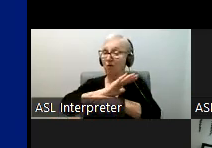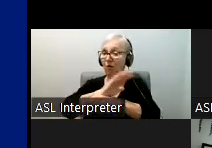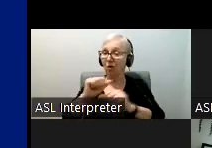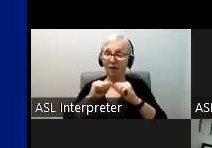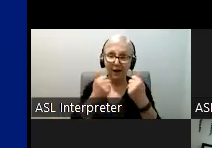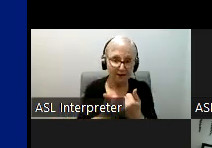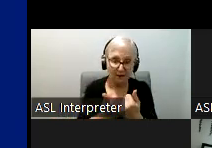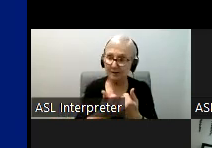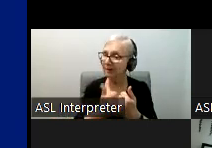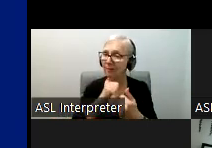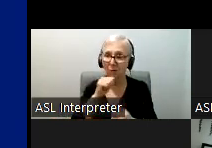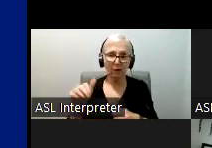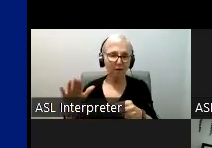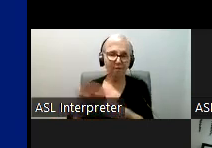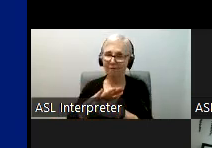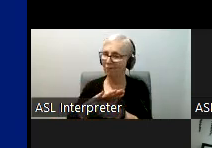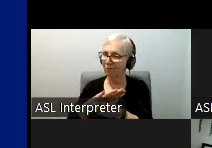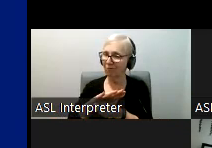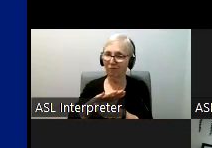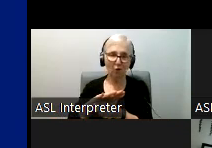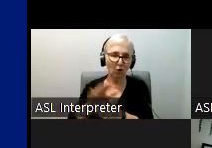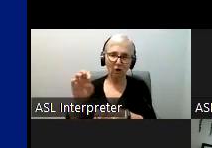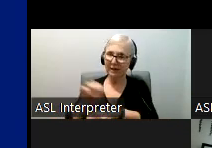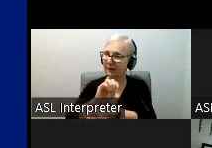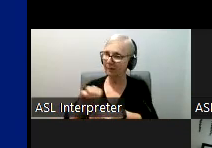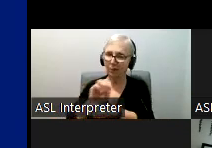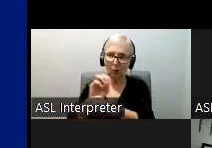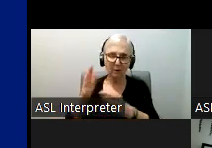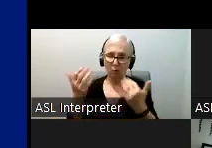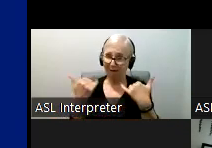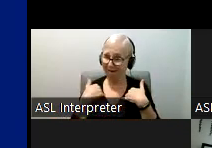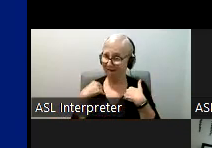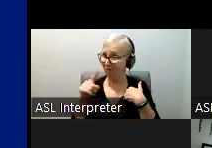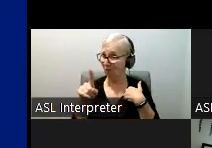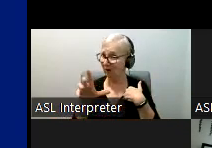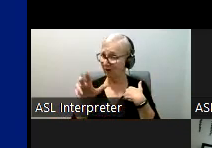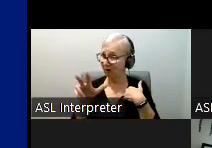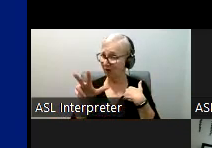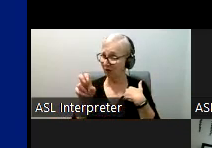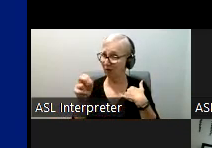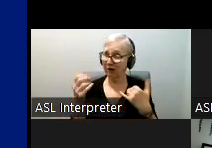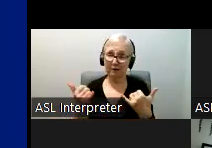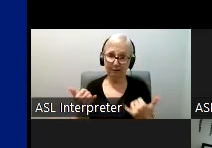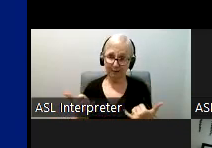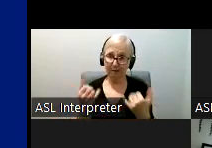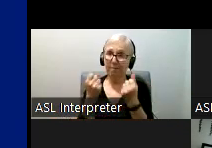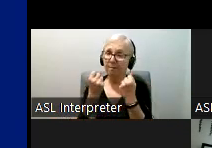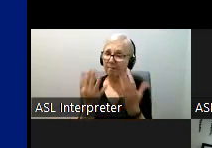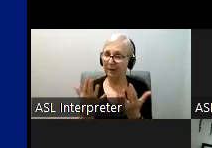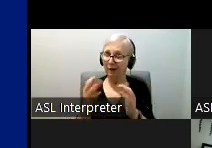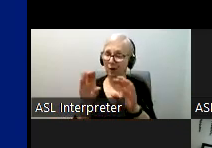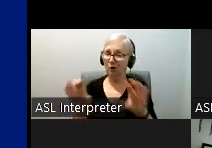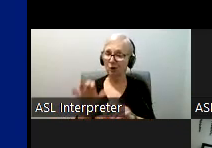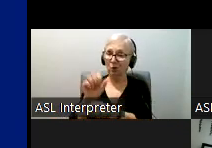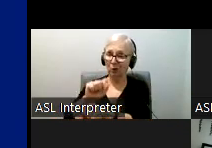agency, but we're not fully operational. We have about 130 employees right now. And many of those are doing work that